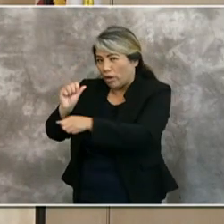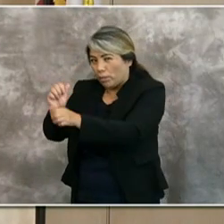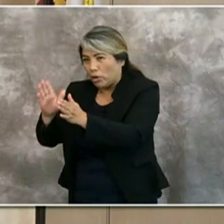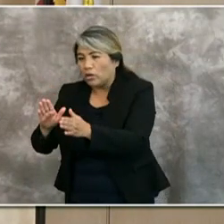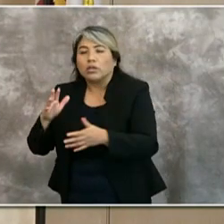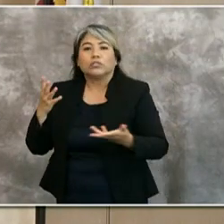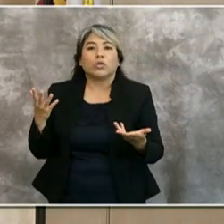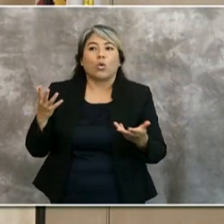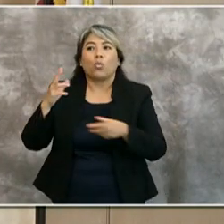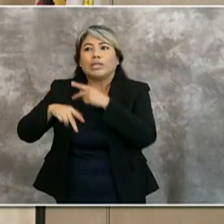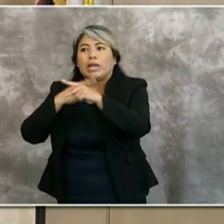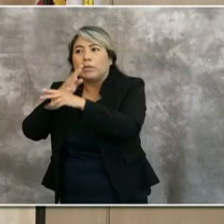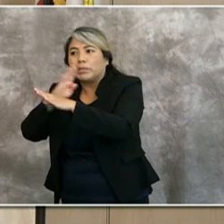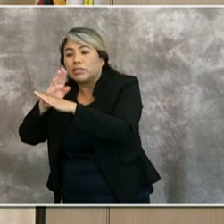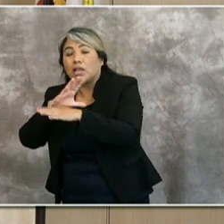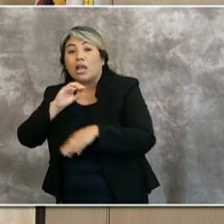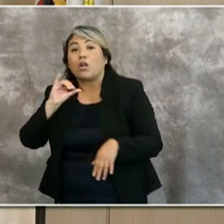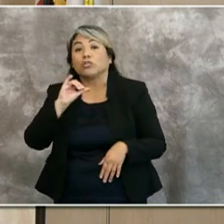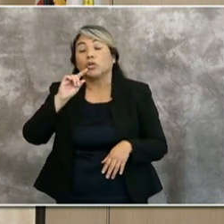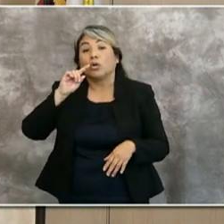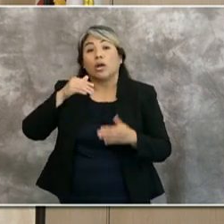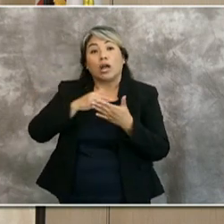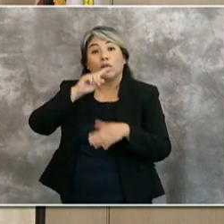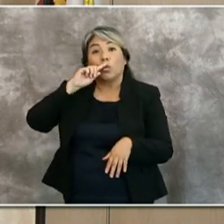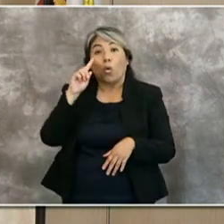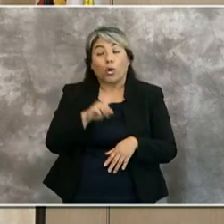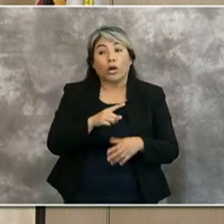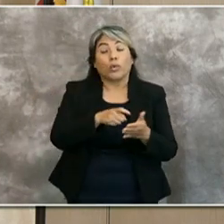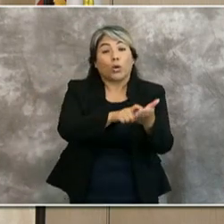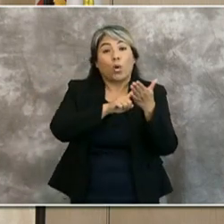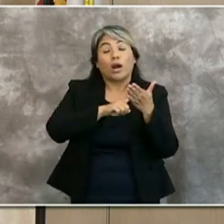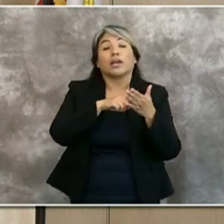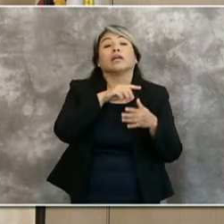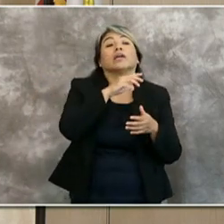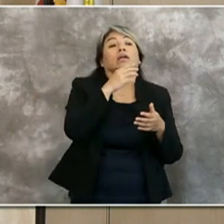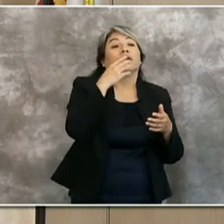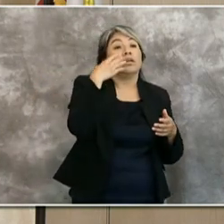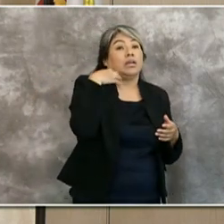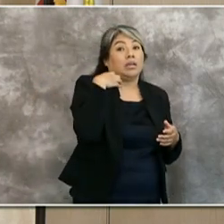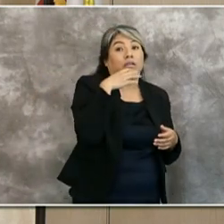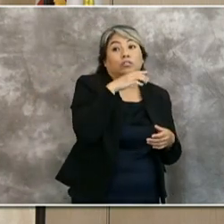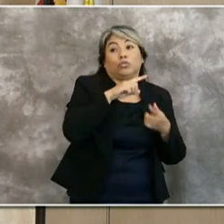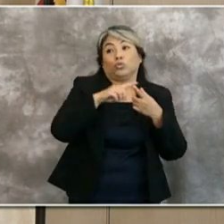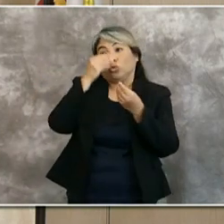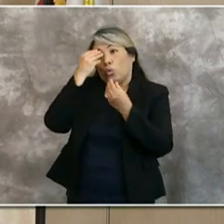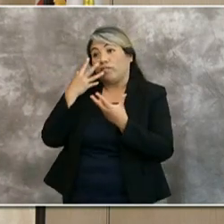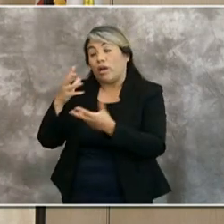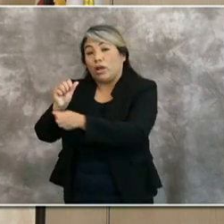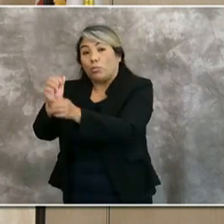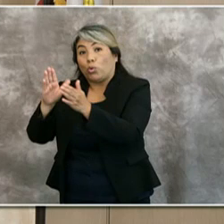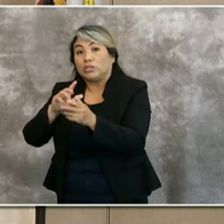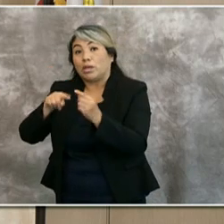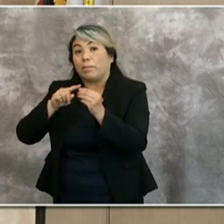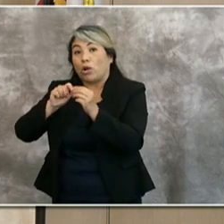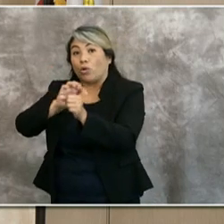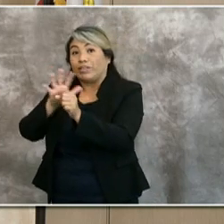for the new order requiring employers, to notify employees of COVID-19